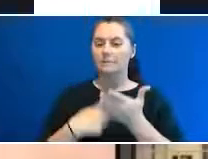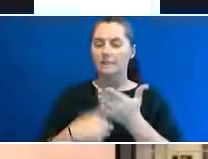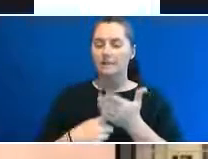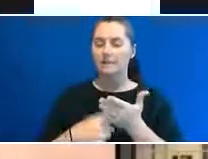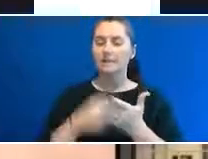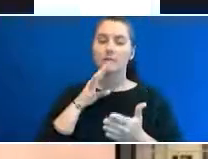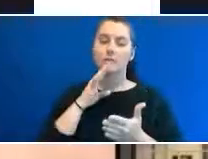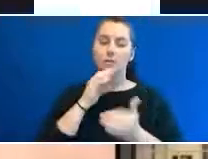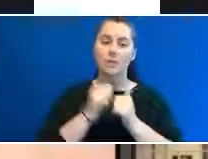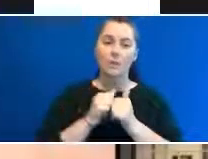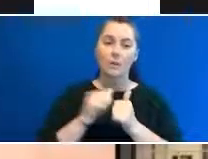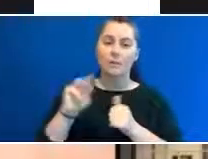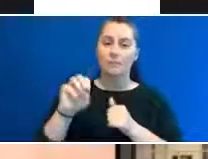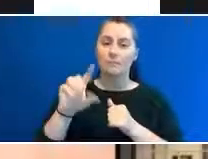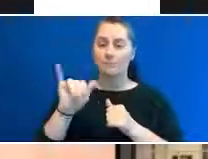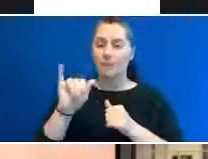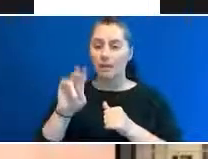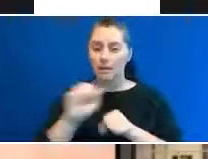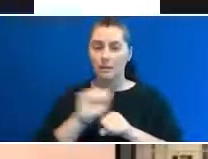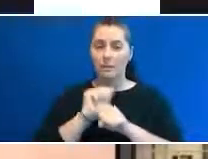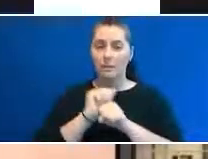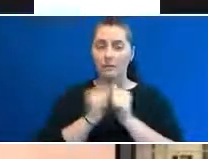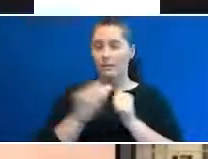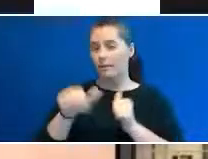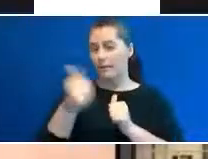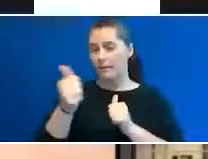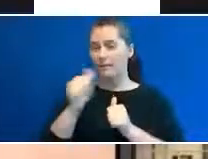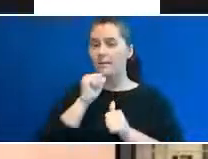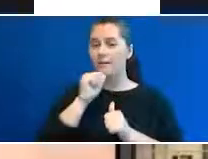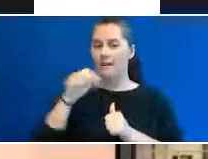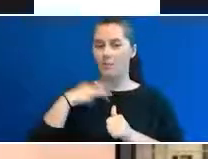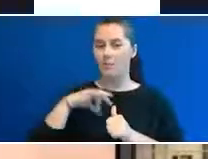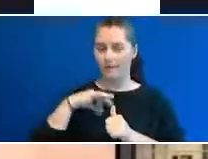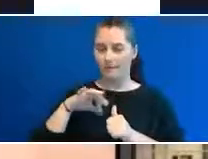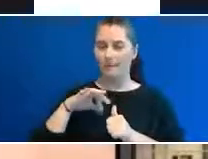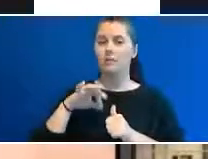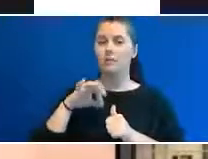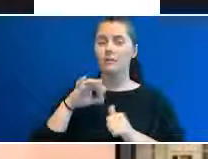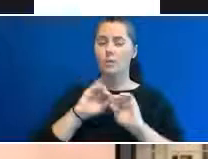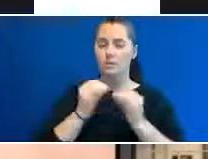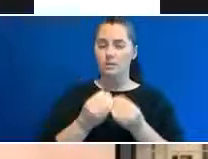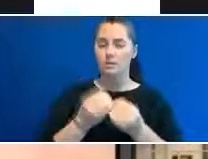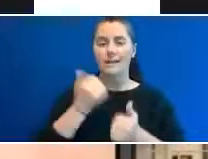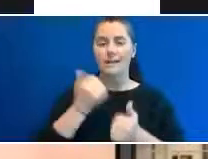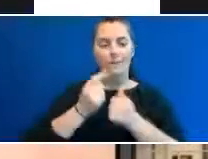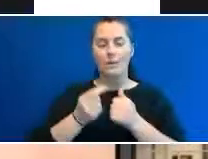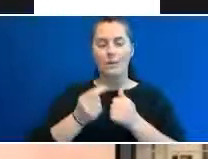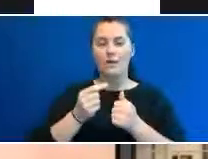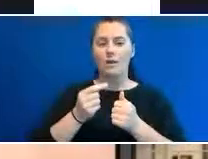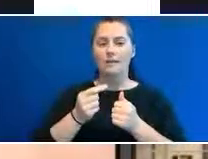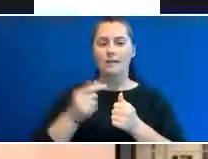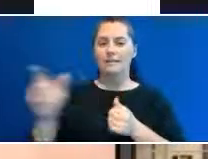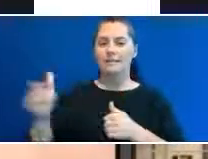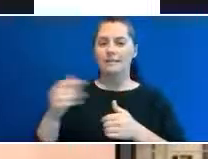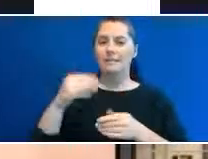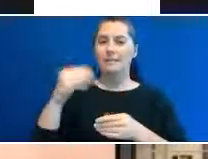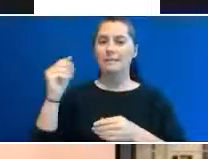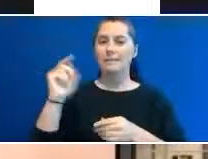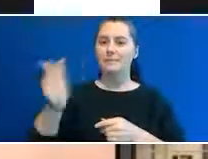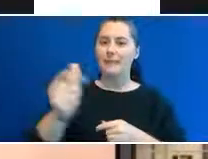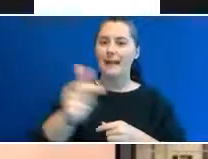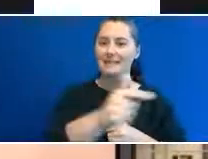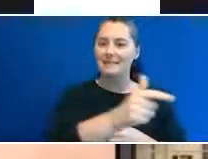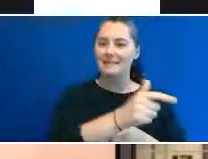with a lot of other nonprofit organizations, and everyone is passing around the card. They have a Ziploc